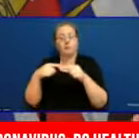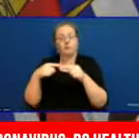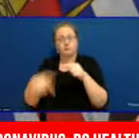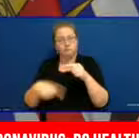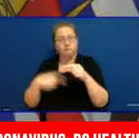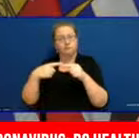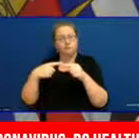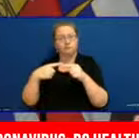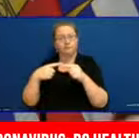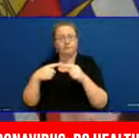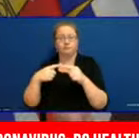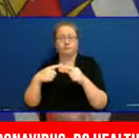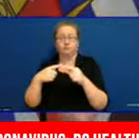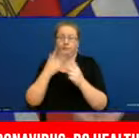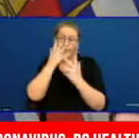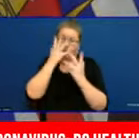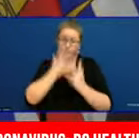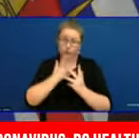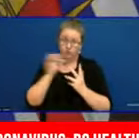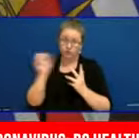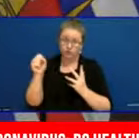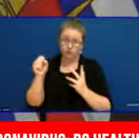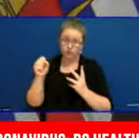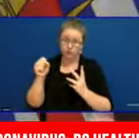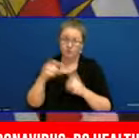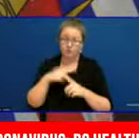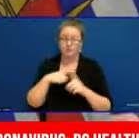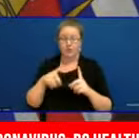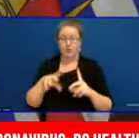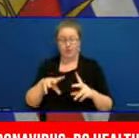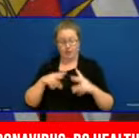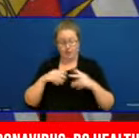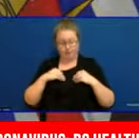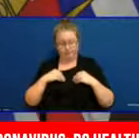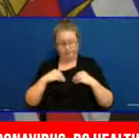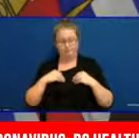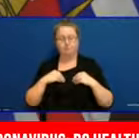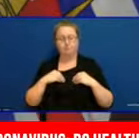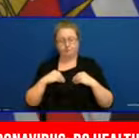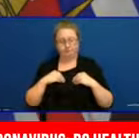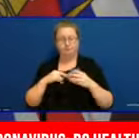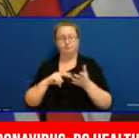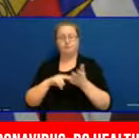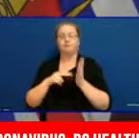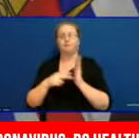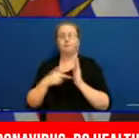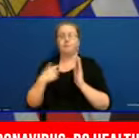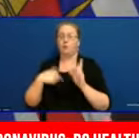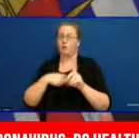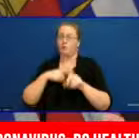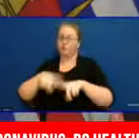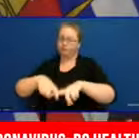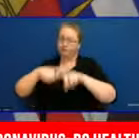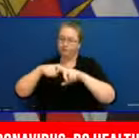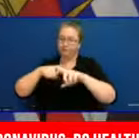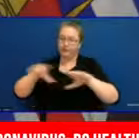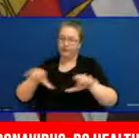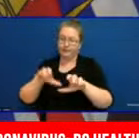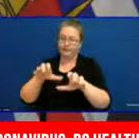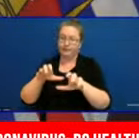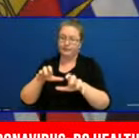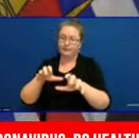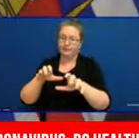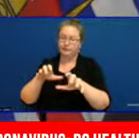it that is unfortunate, but we have to live with that. And that means that we need to take a step back and put in additional